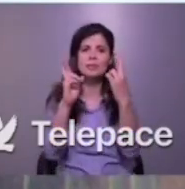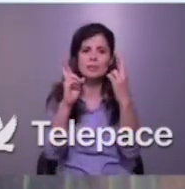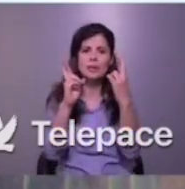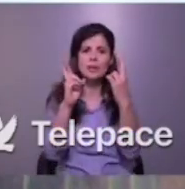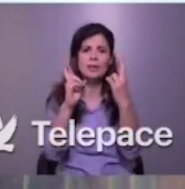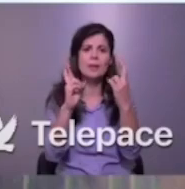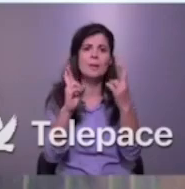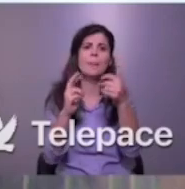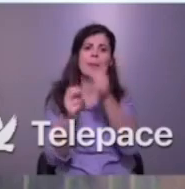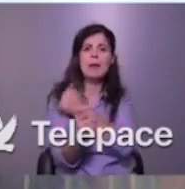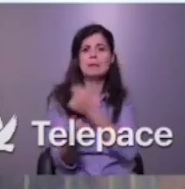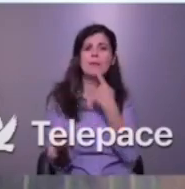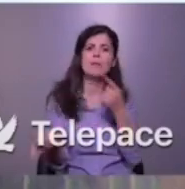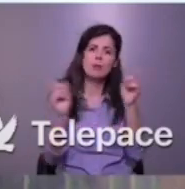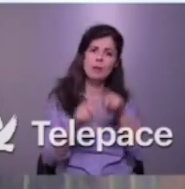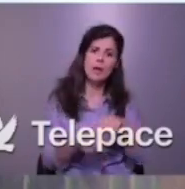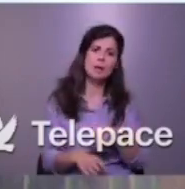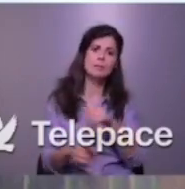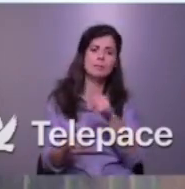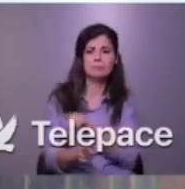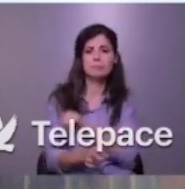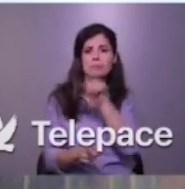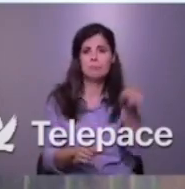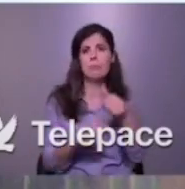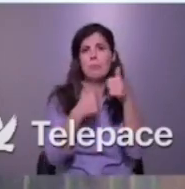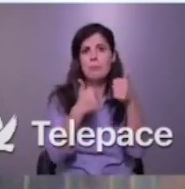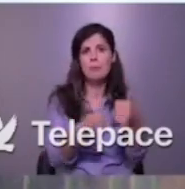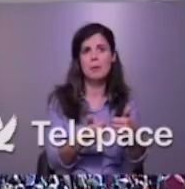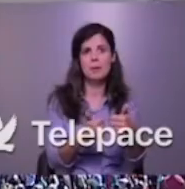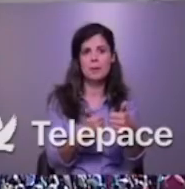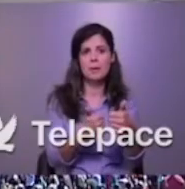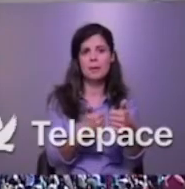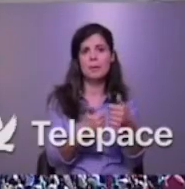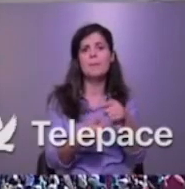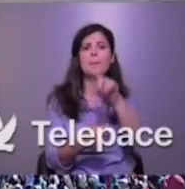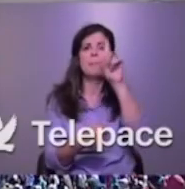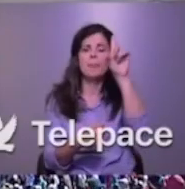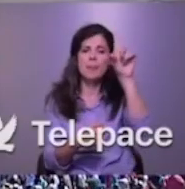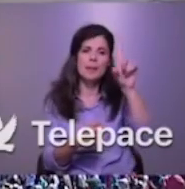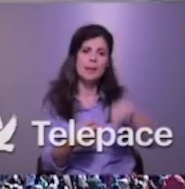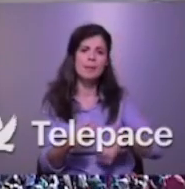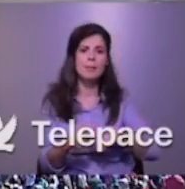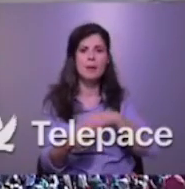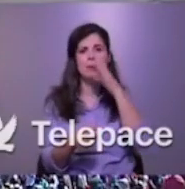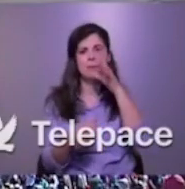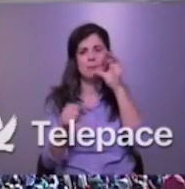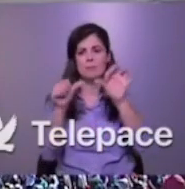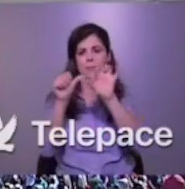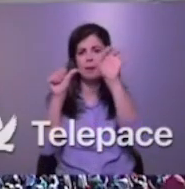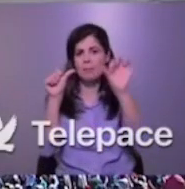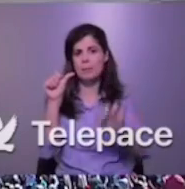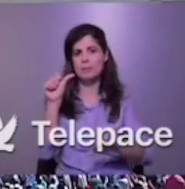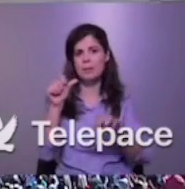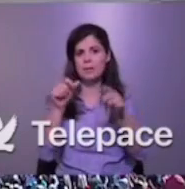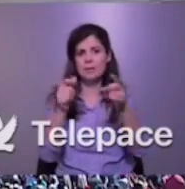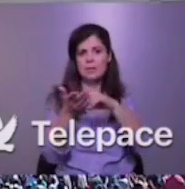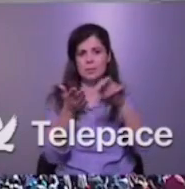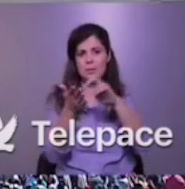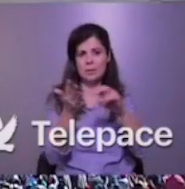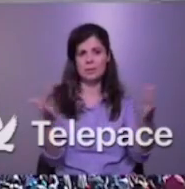good way back home, but also that you bring the main message from this